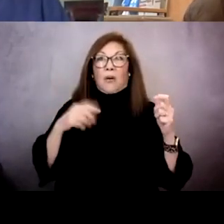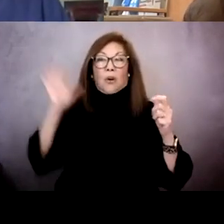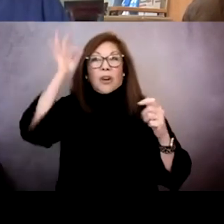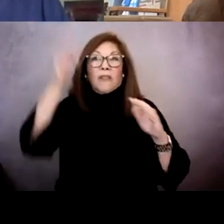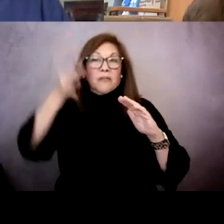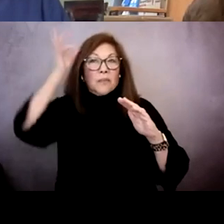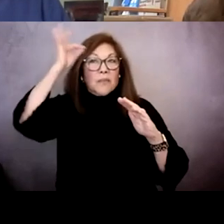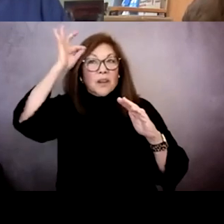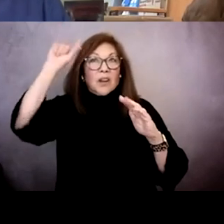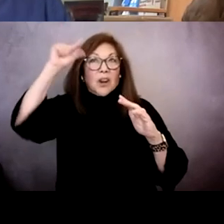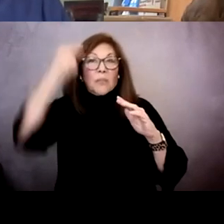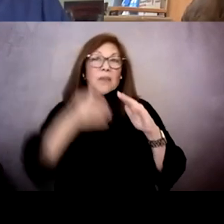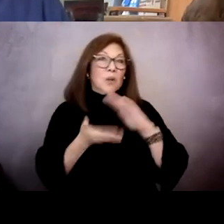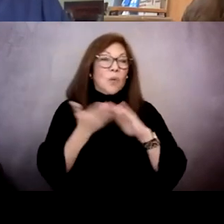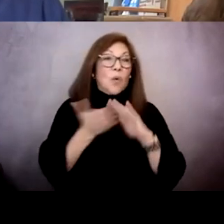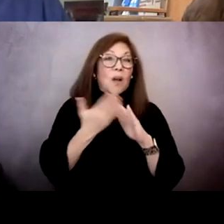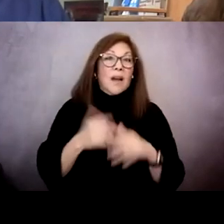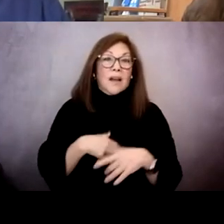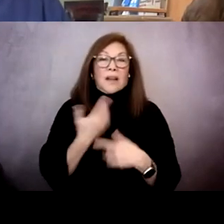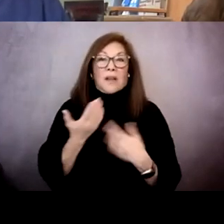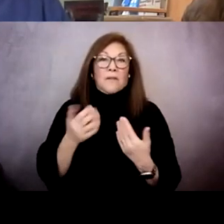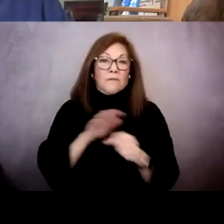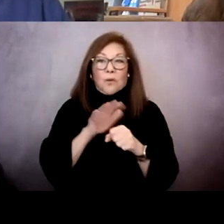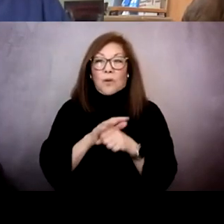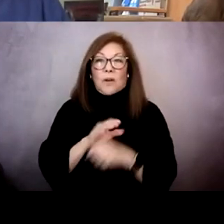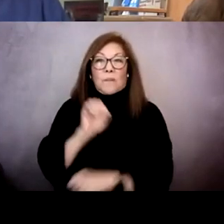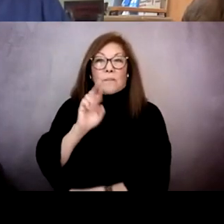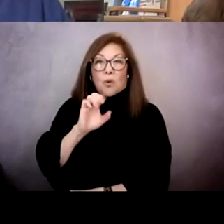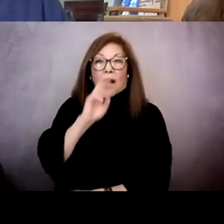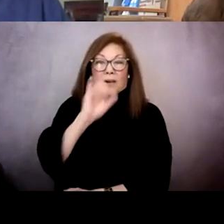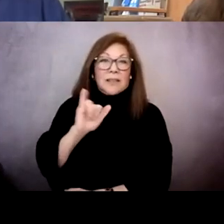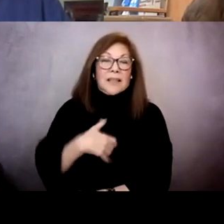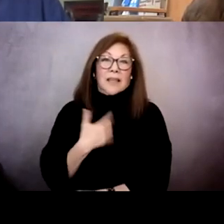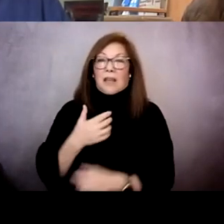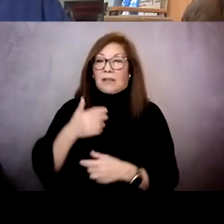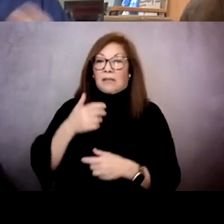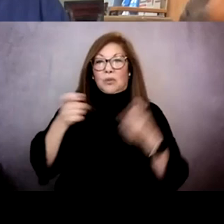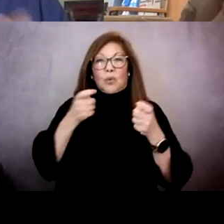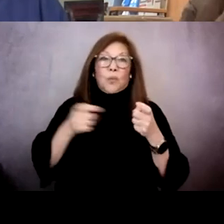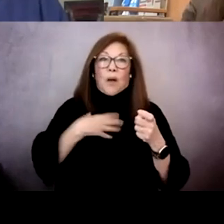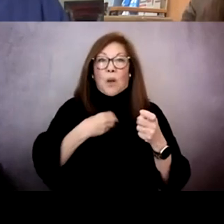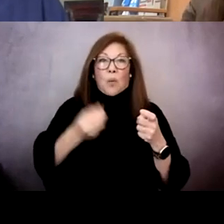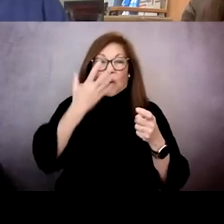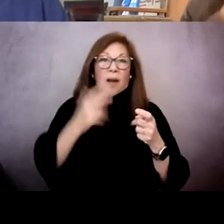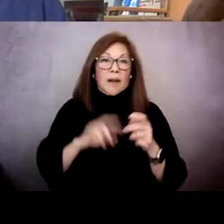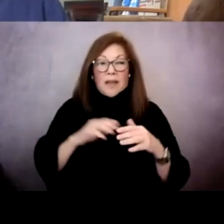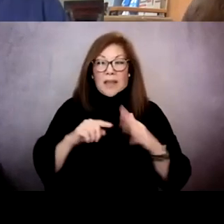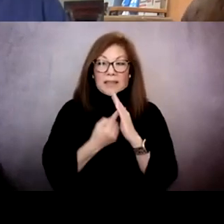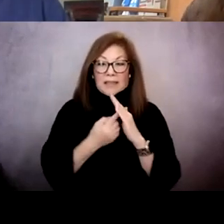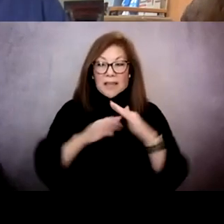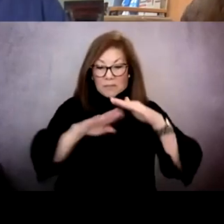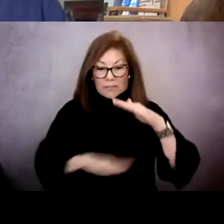and full of bureaucracy, and then therefore white dominant and instead are kind of built from the ground up and